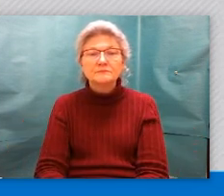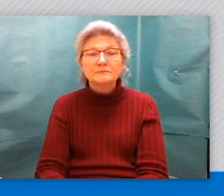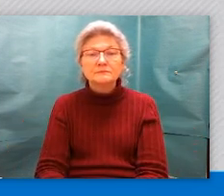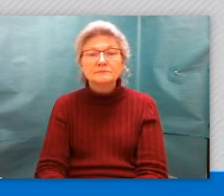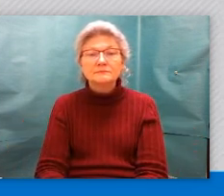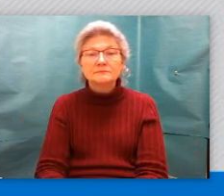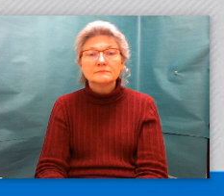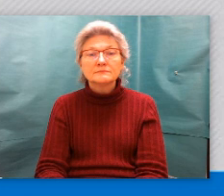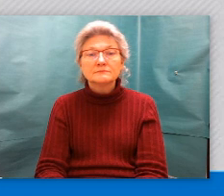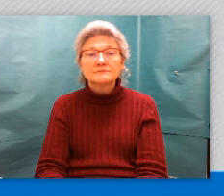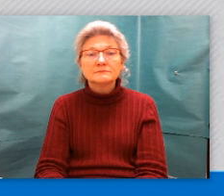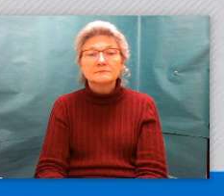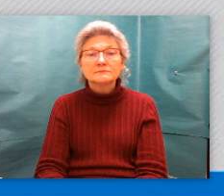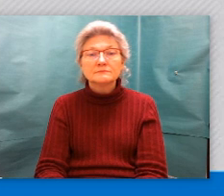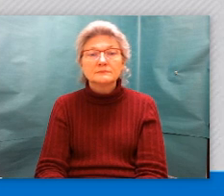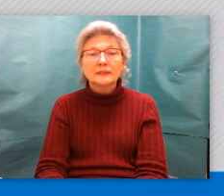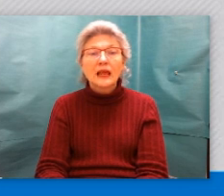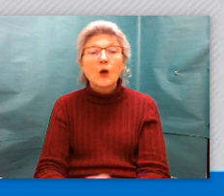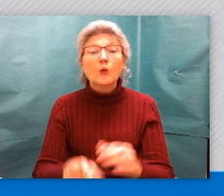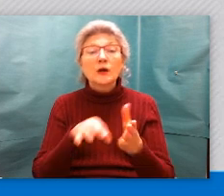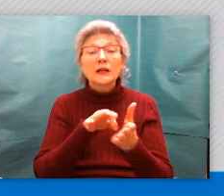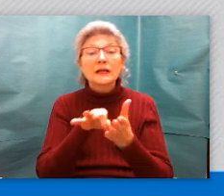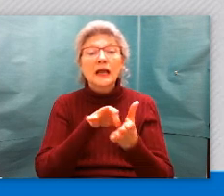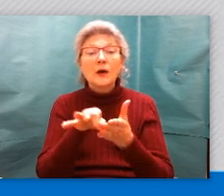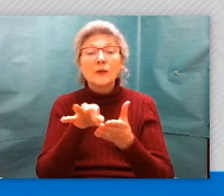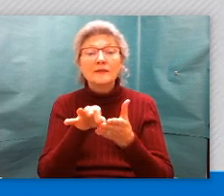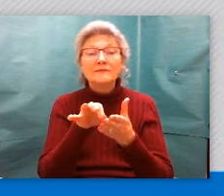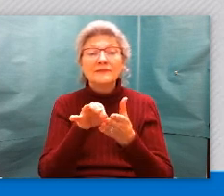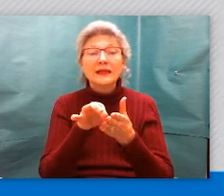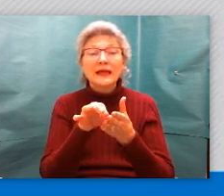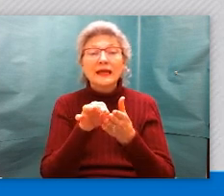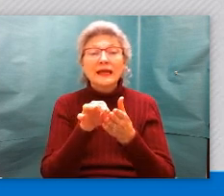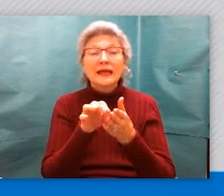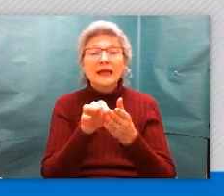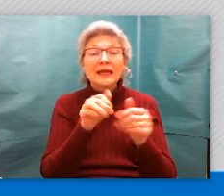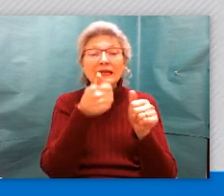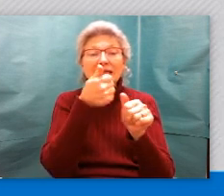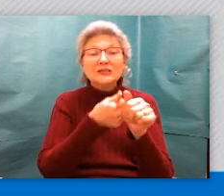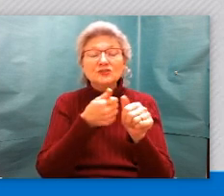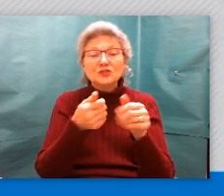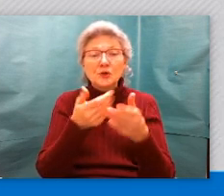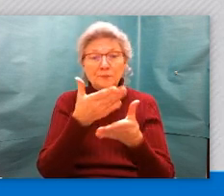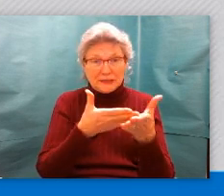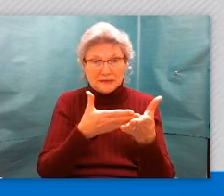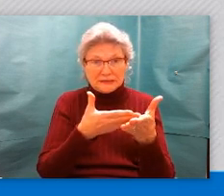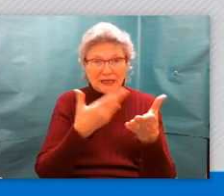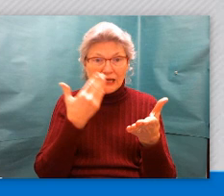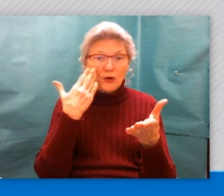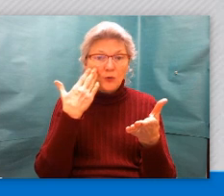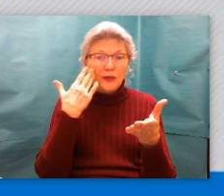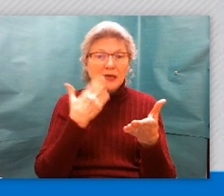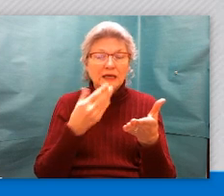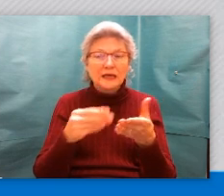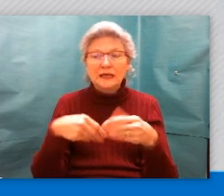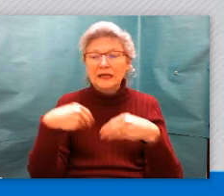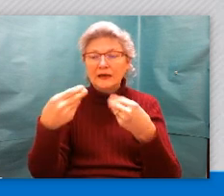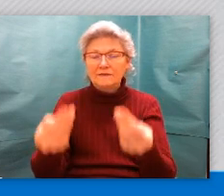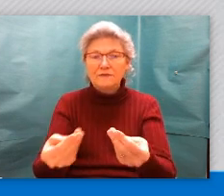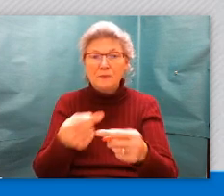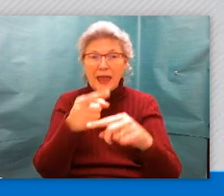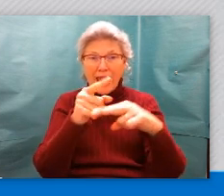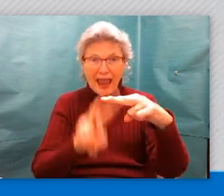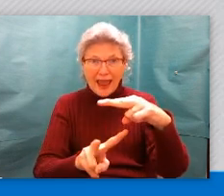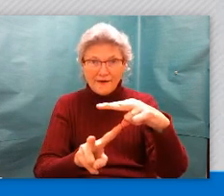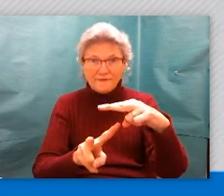So what we're going to do is we're going to count up these individual pieces, and we know that he can serve 3 pieces from half of